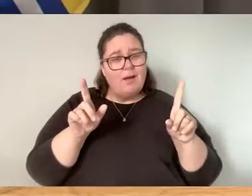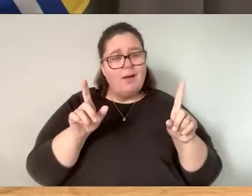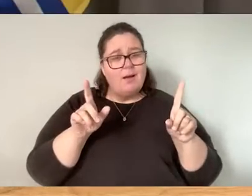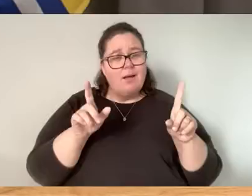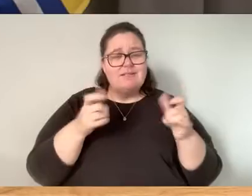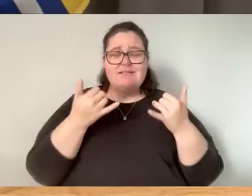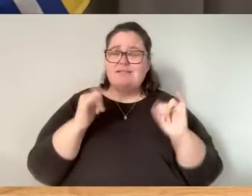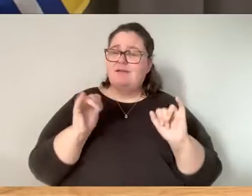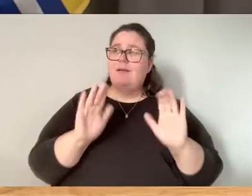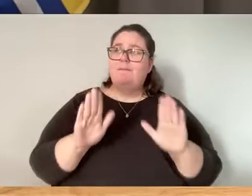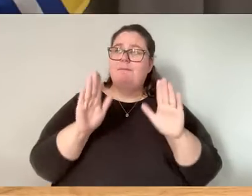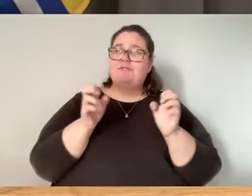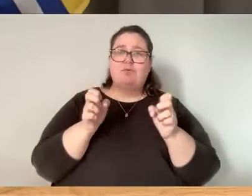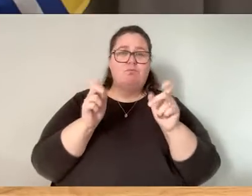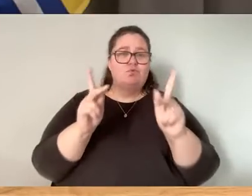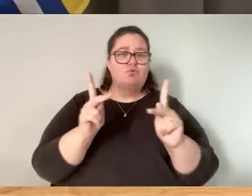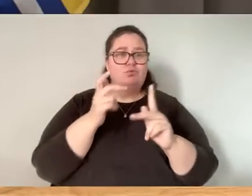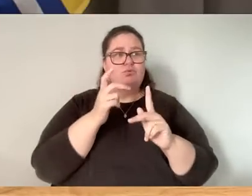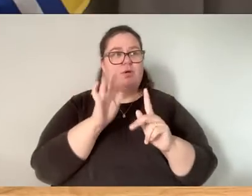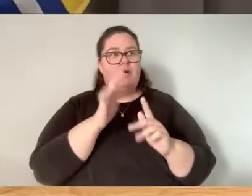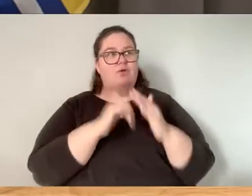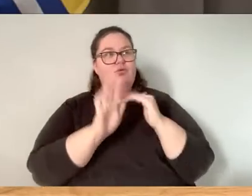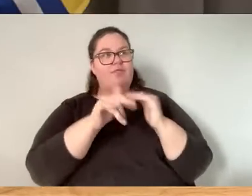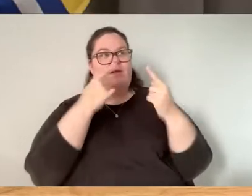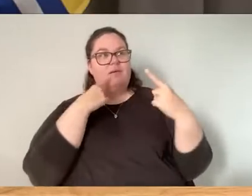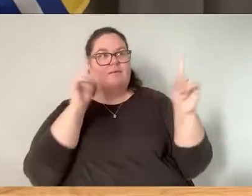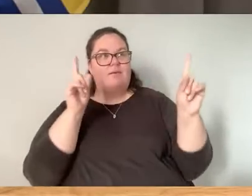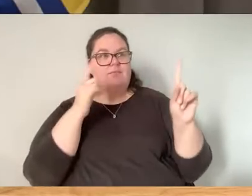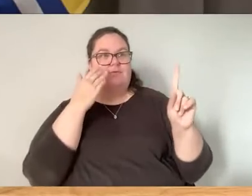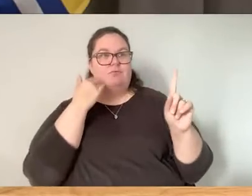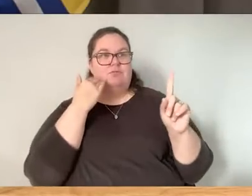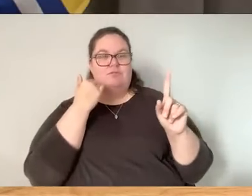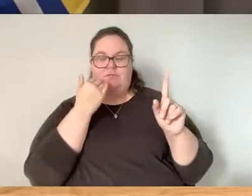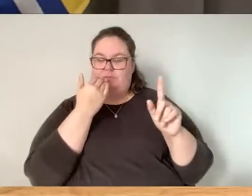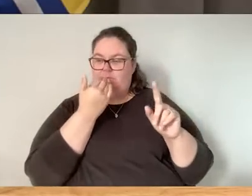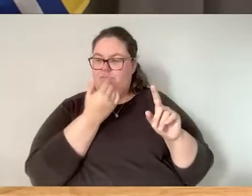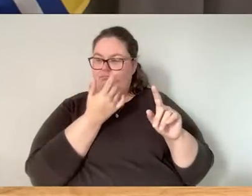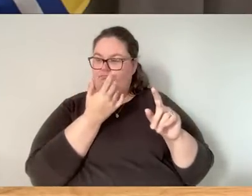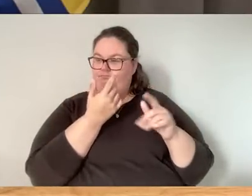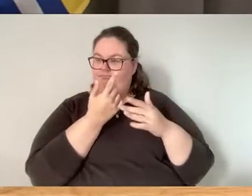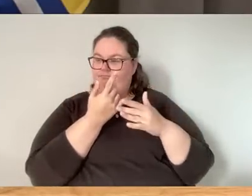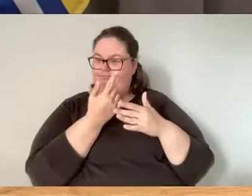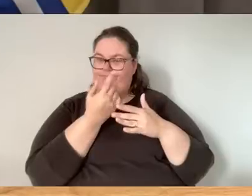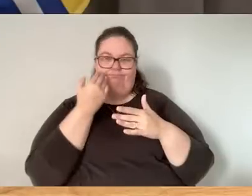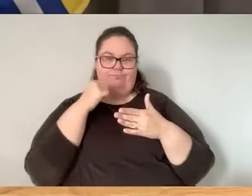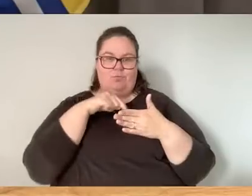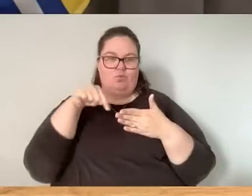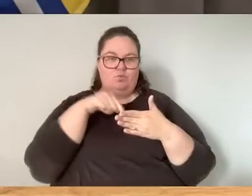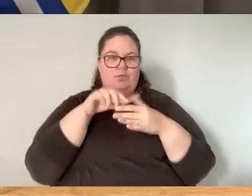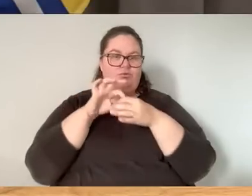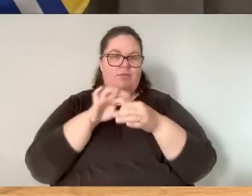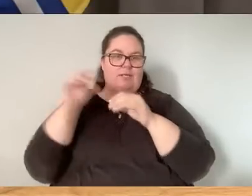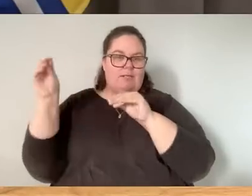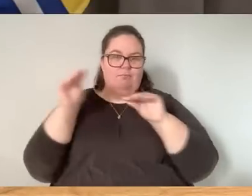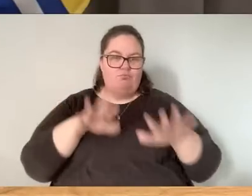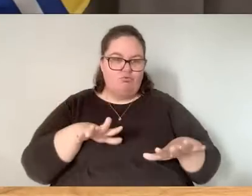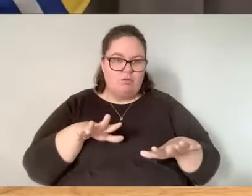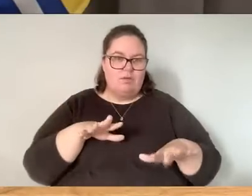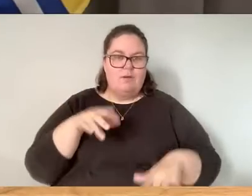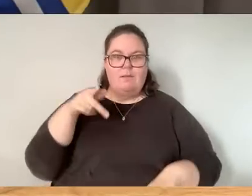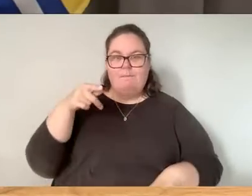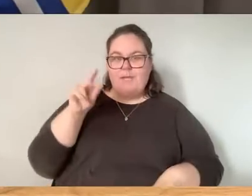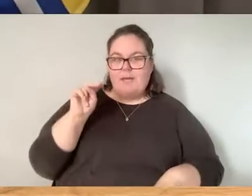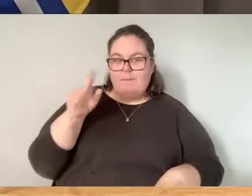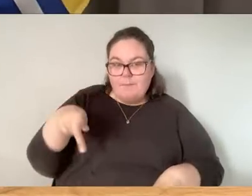the announcement that was made earlier this week about immigration, the PNP program. We'll